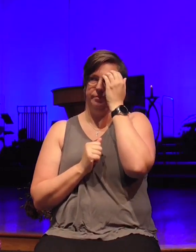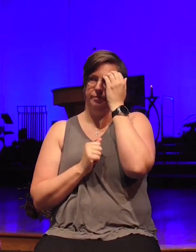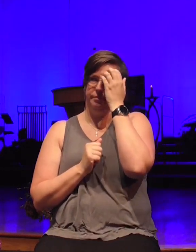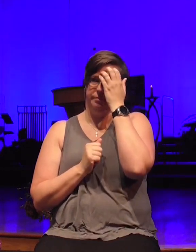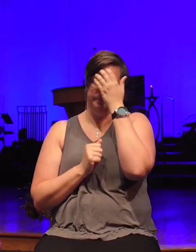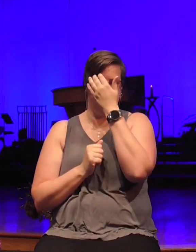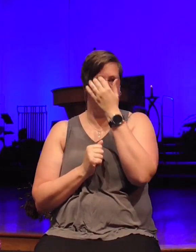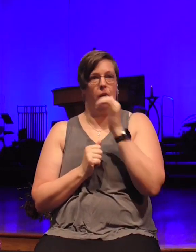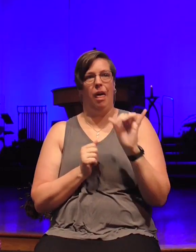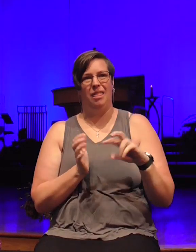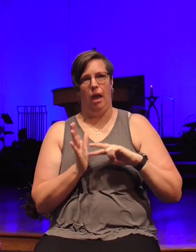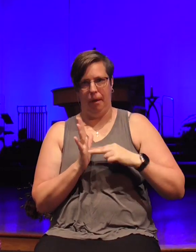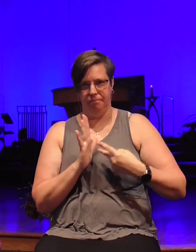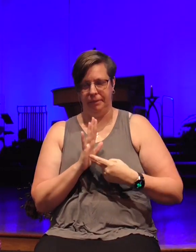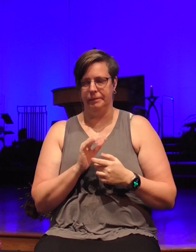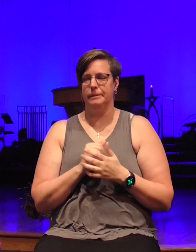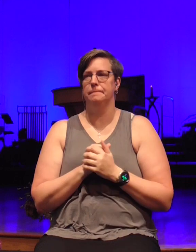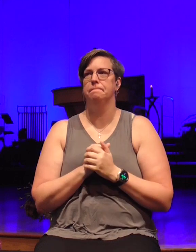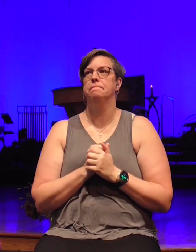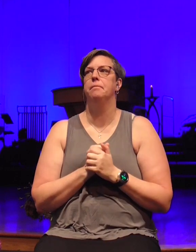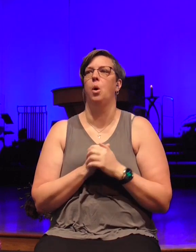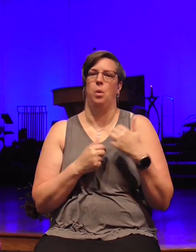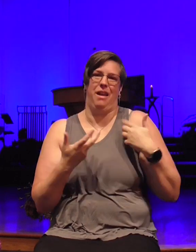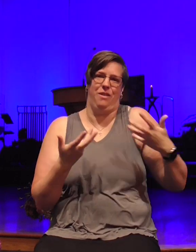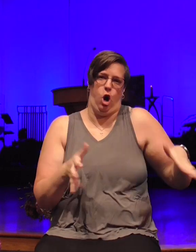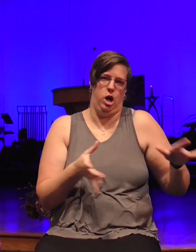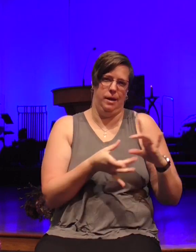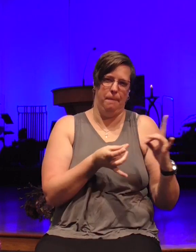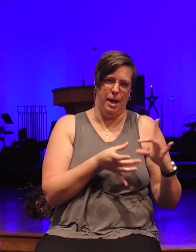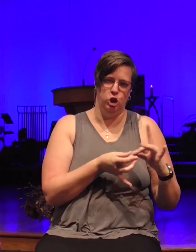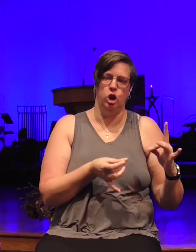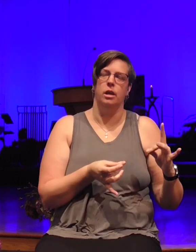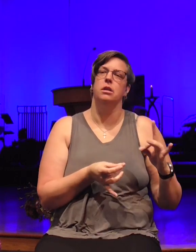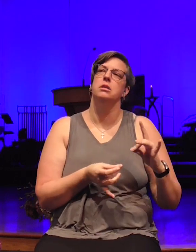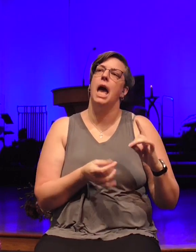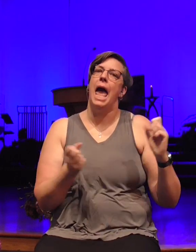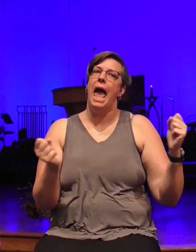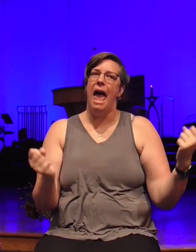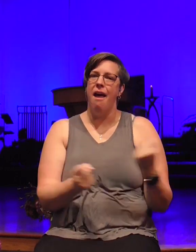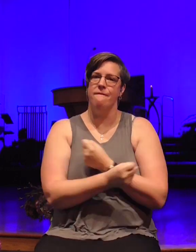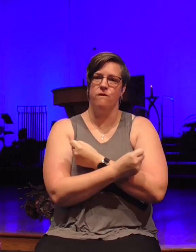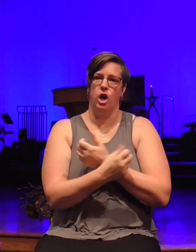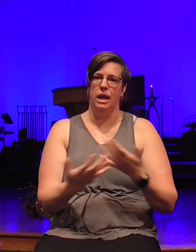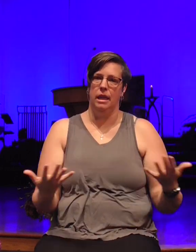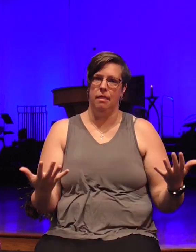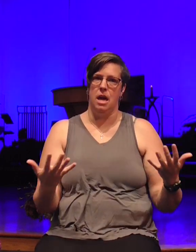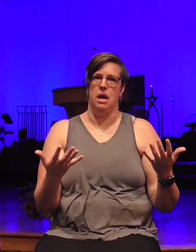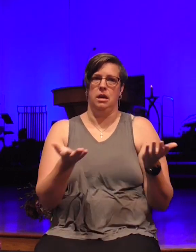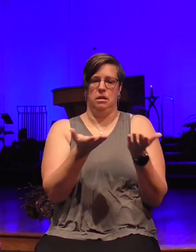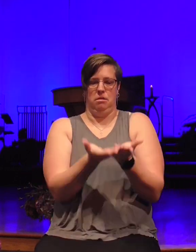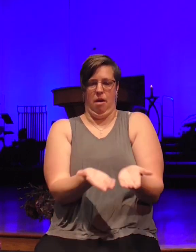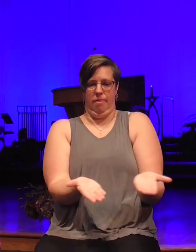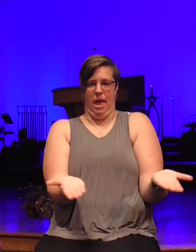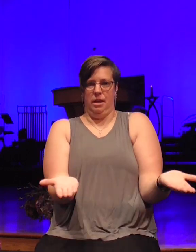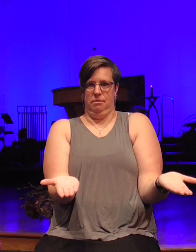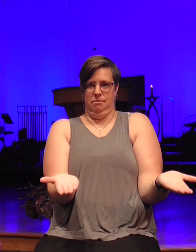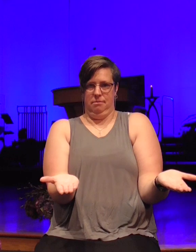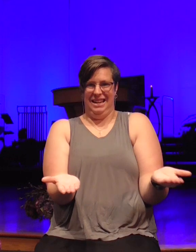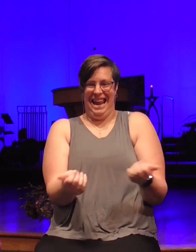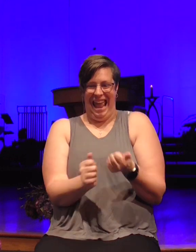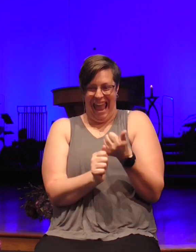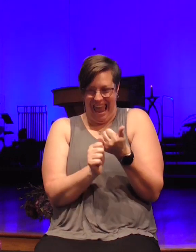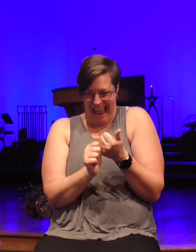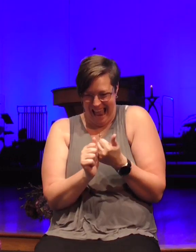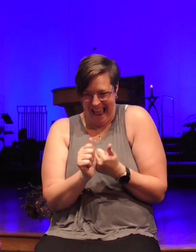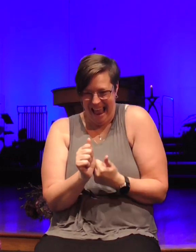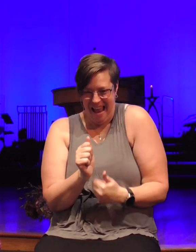And it harkens back to what I've already been talking about. Everything that exists, every bit